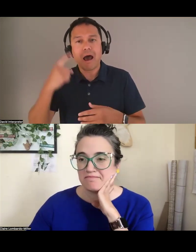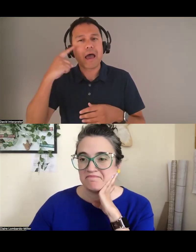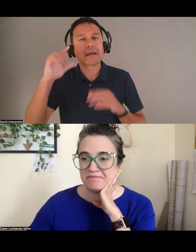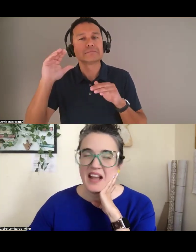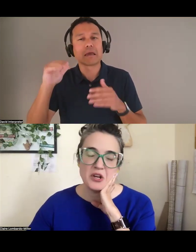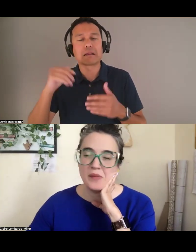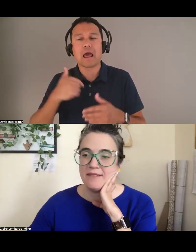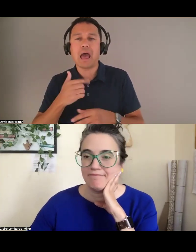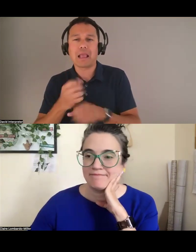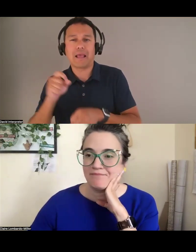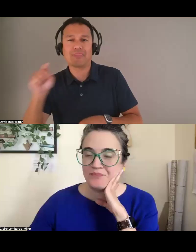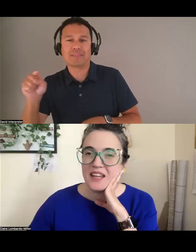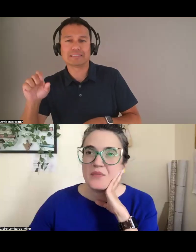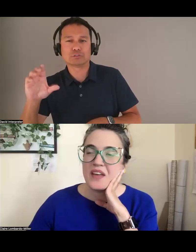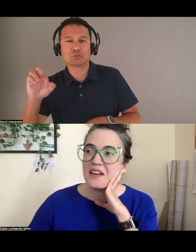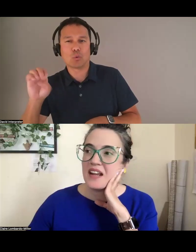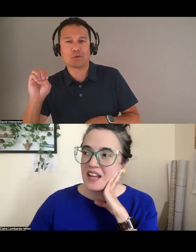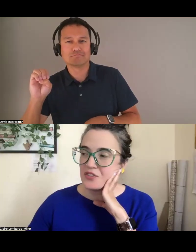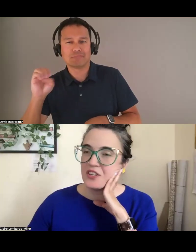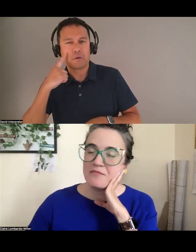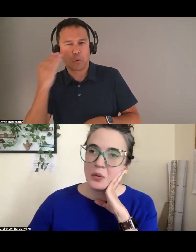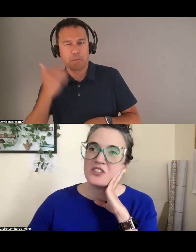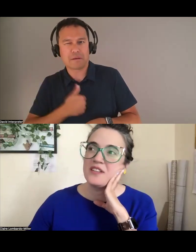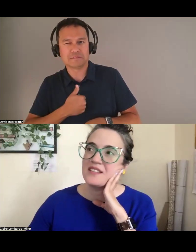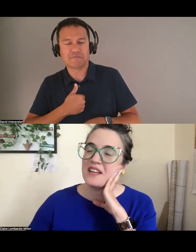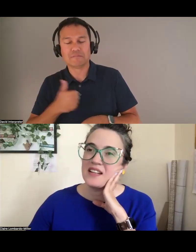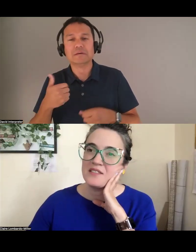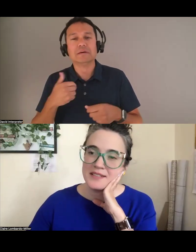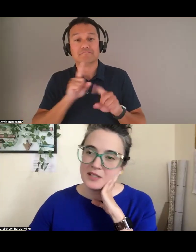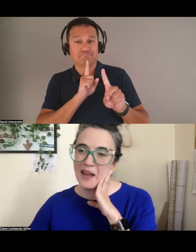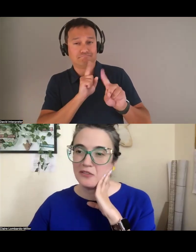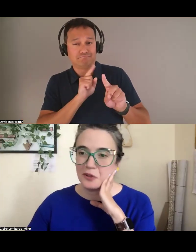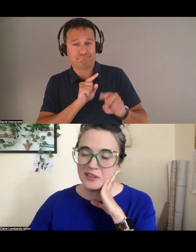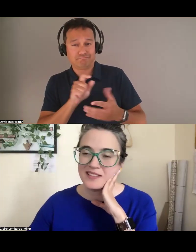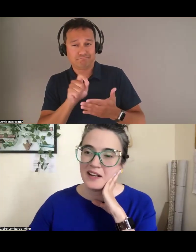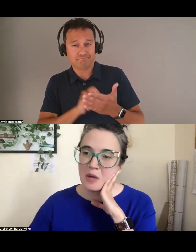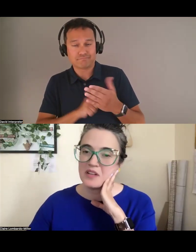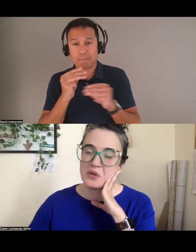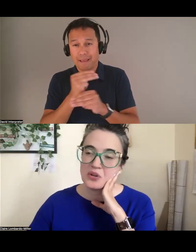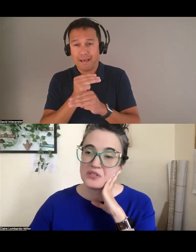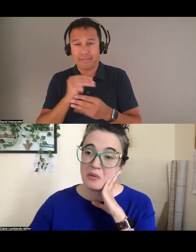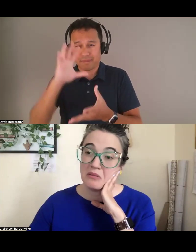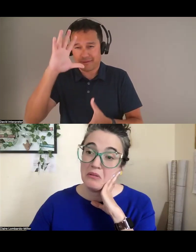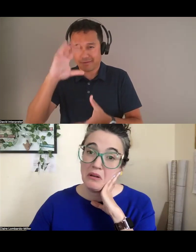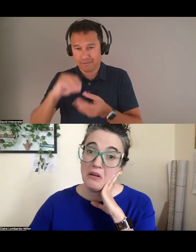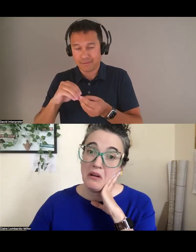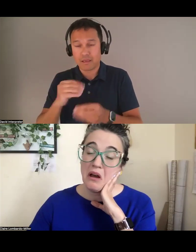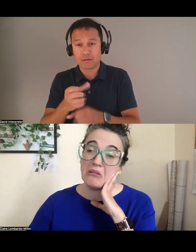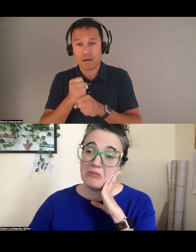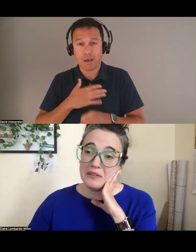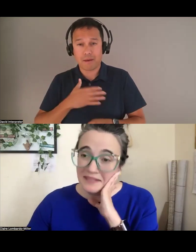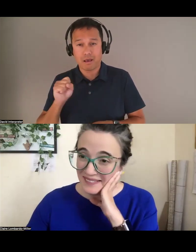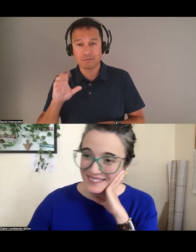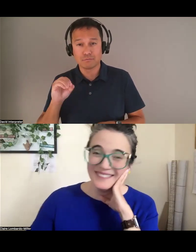score. I know me. And then I answered the questions and I did the math formulas and I got my scores and I went,